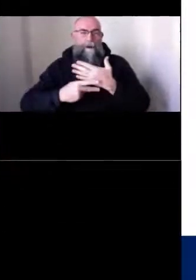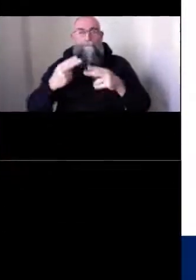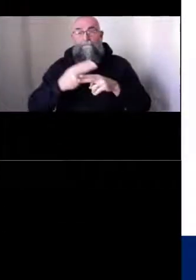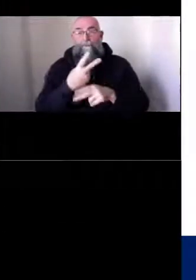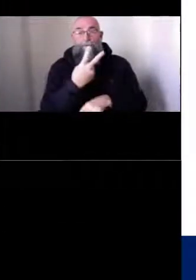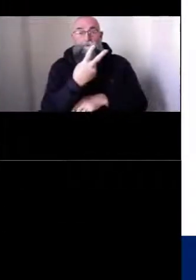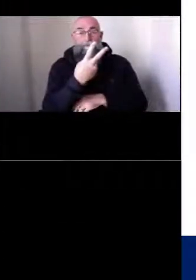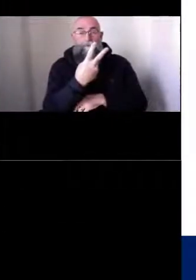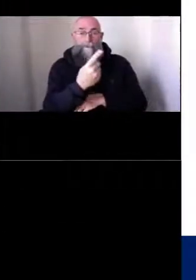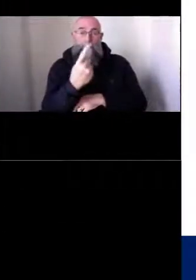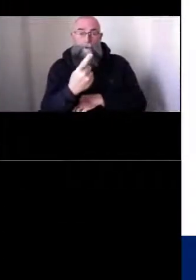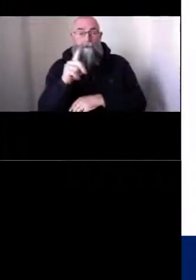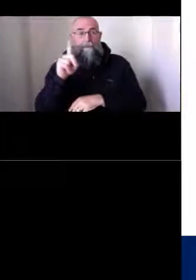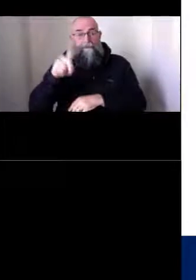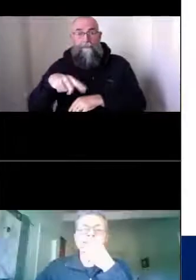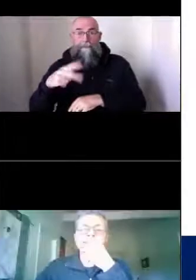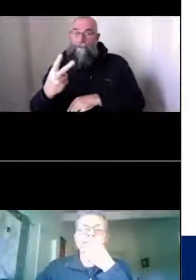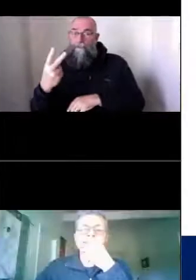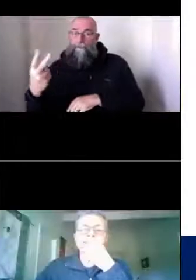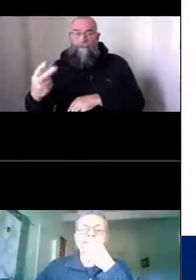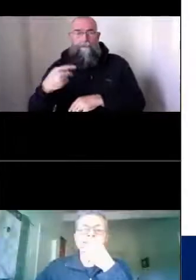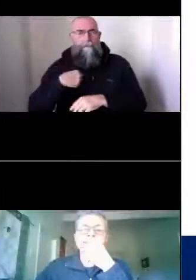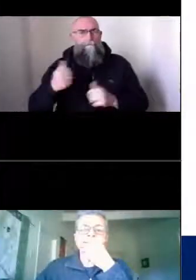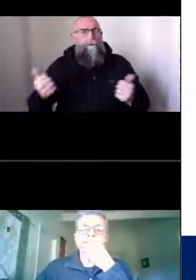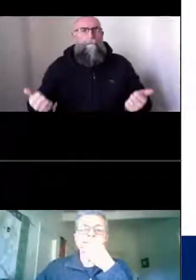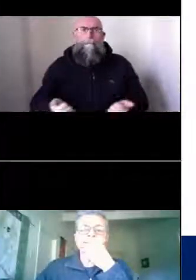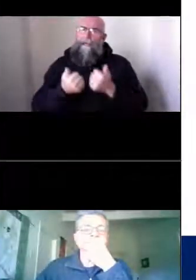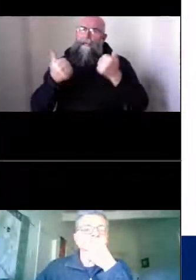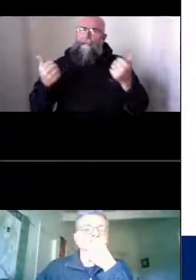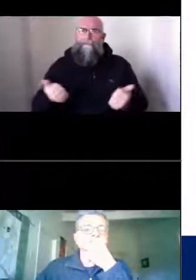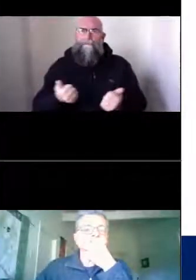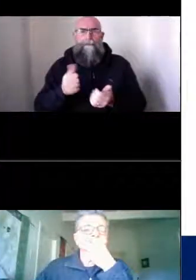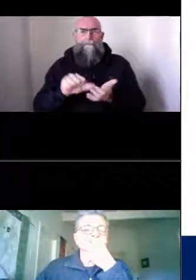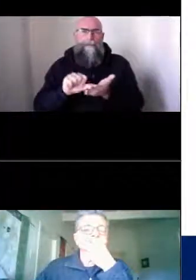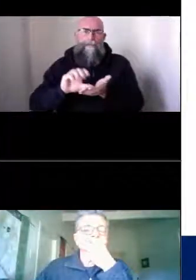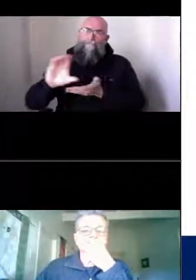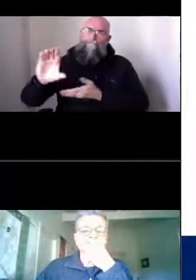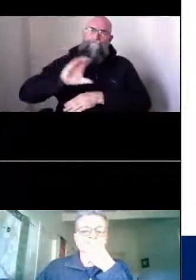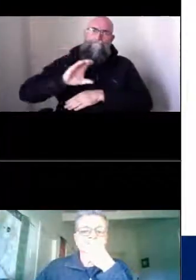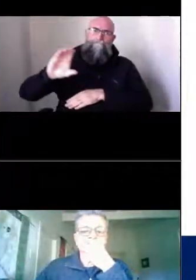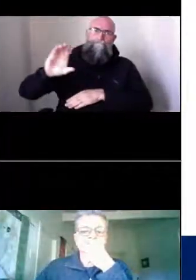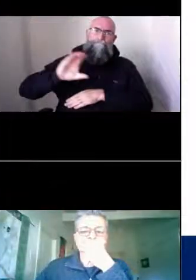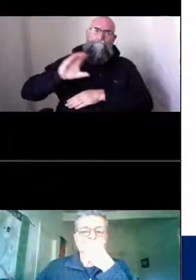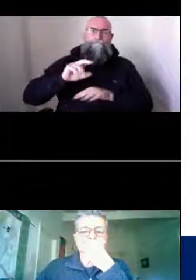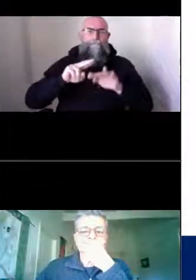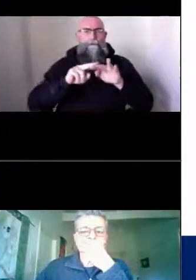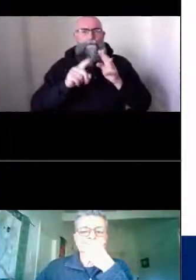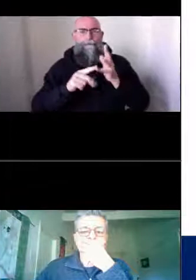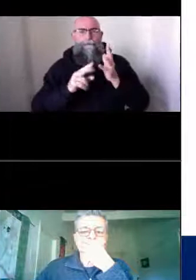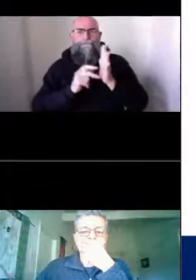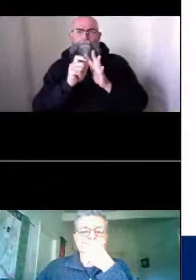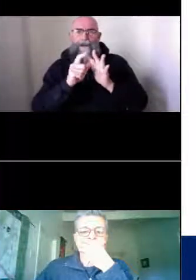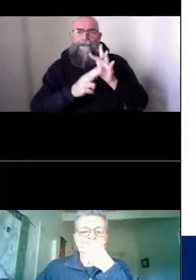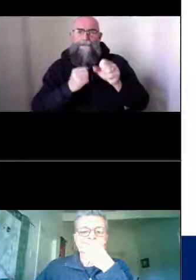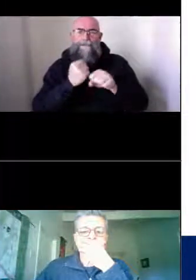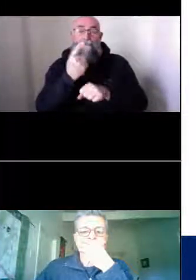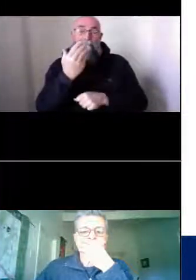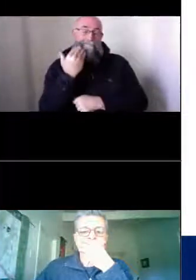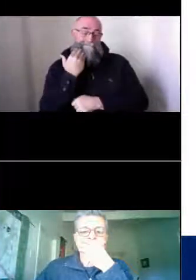few funding opportunities. So what's opened recently and is open